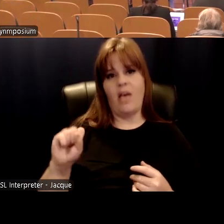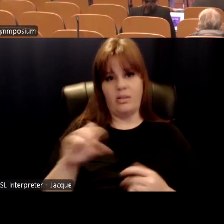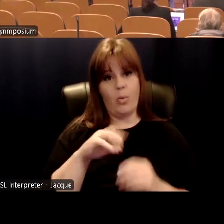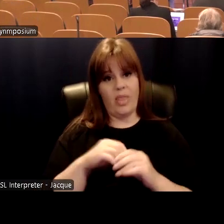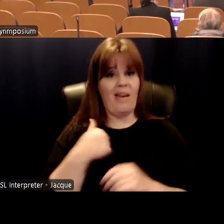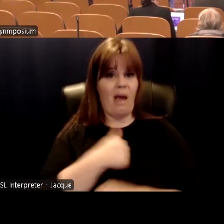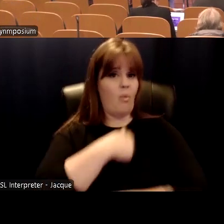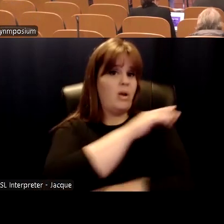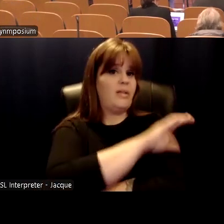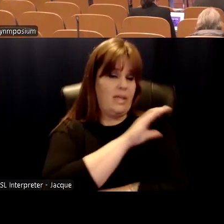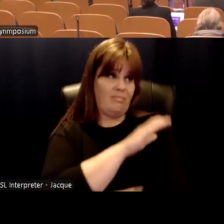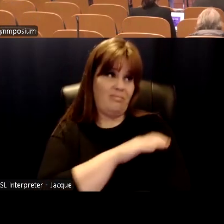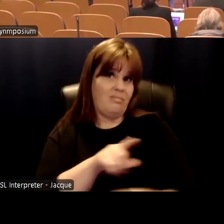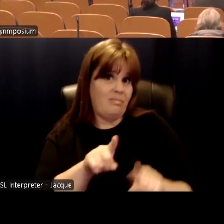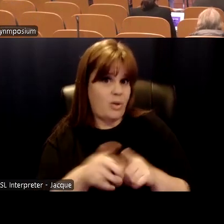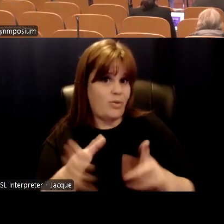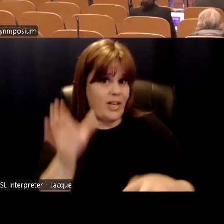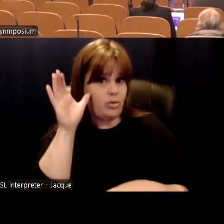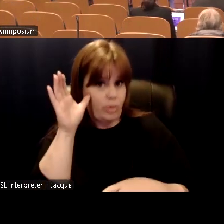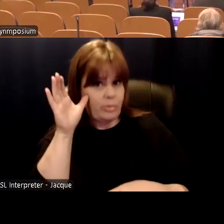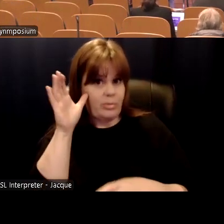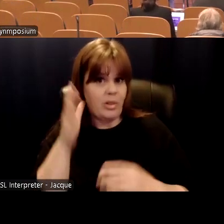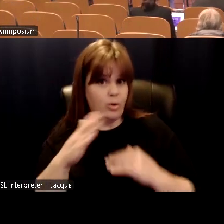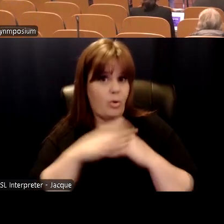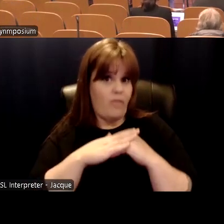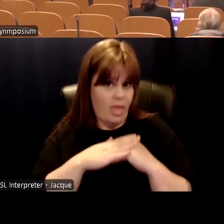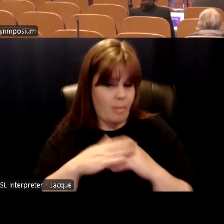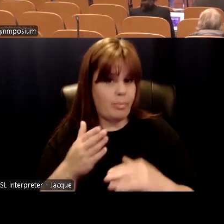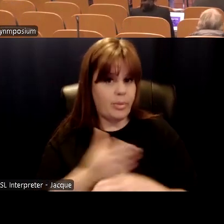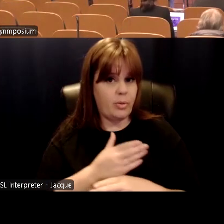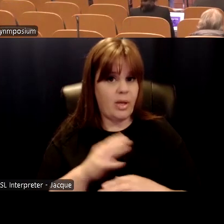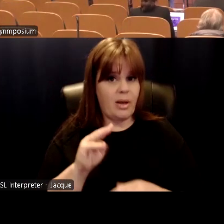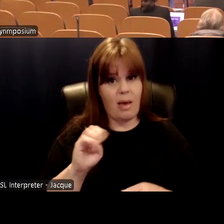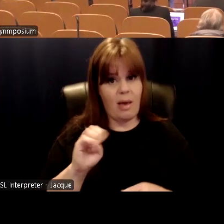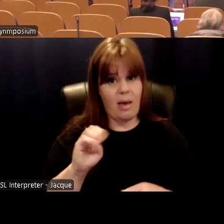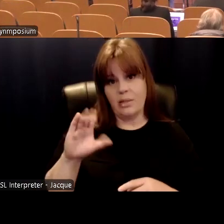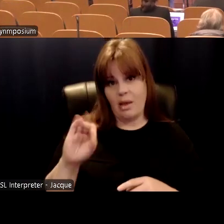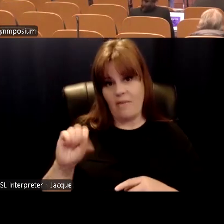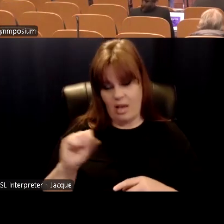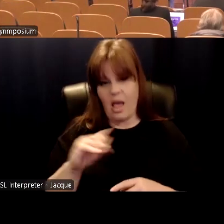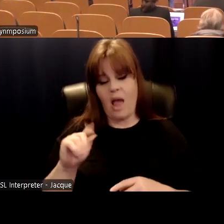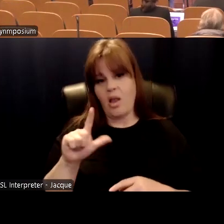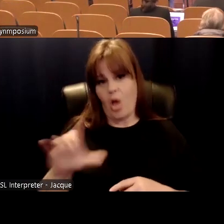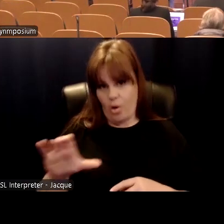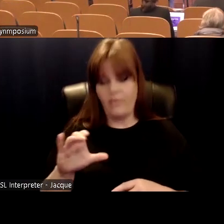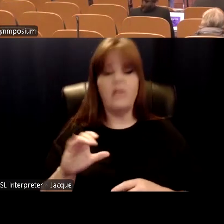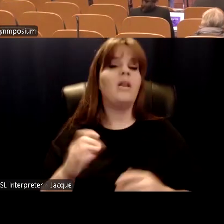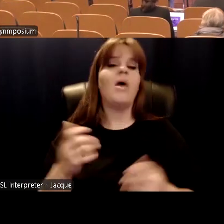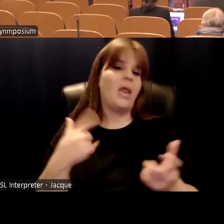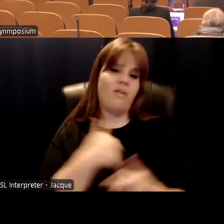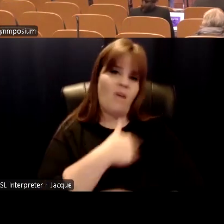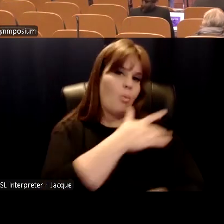as you heard, there's overlap between ME/CFS and long COVID, and many of our